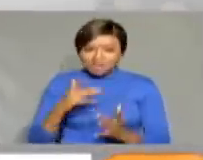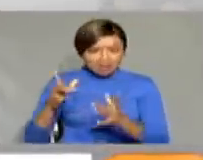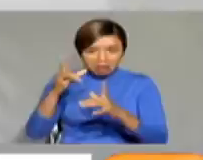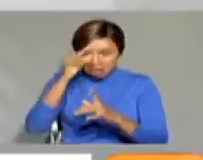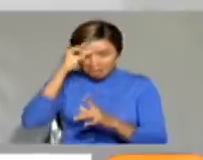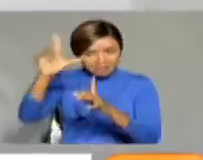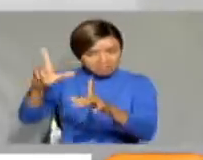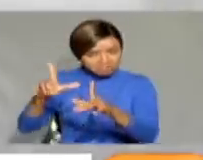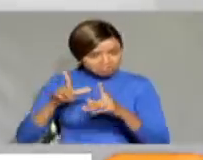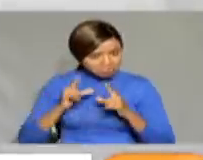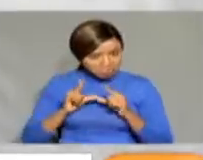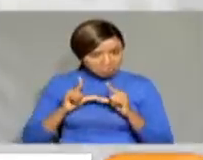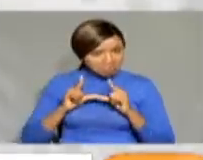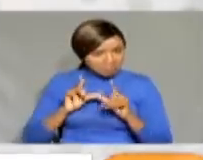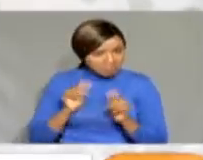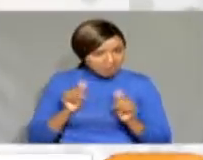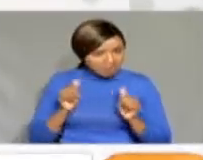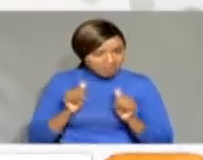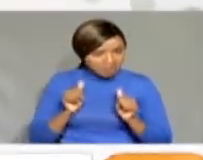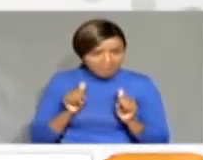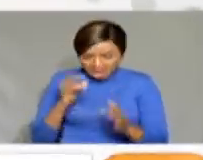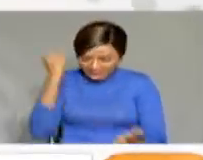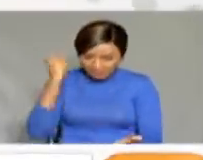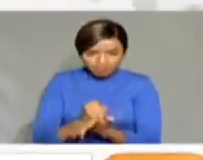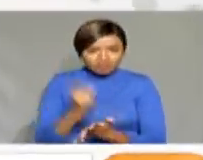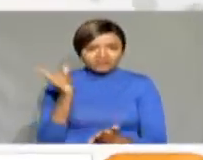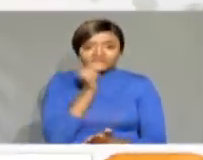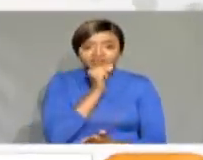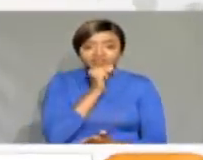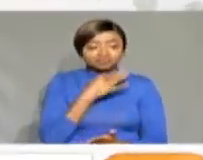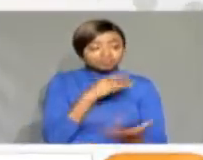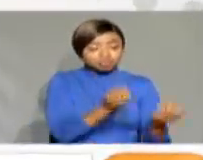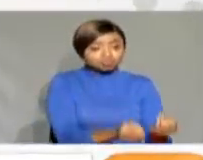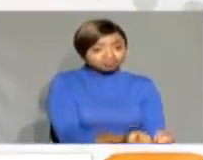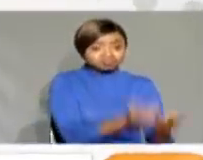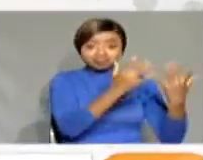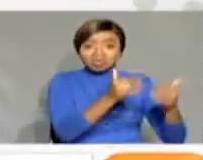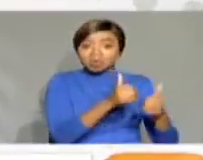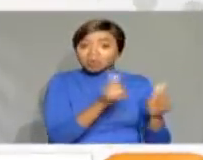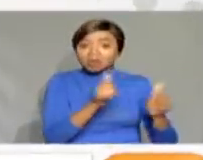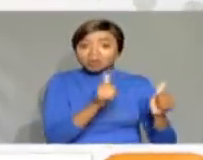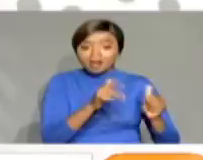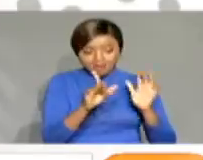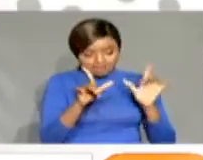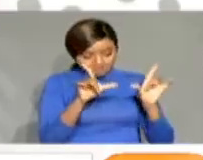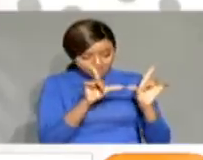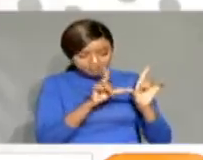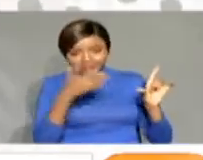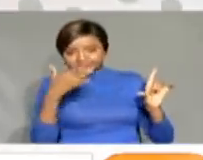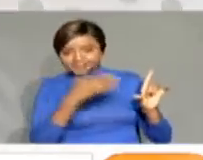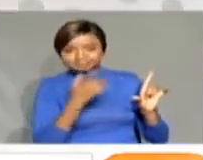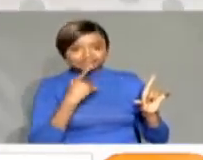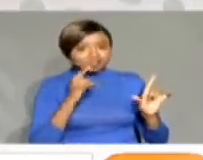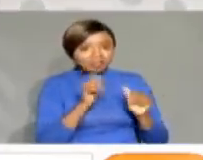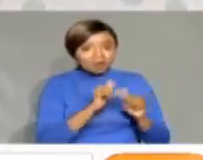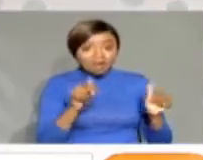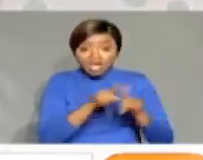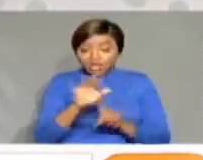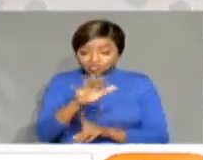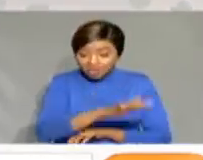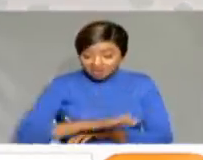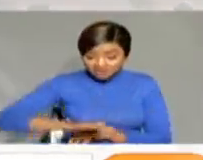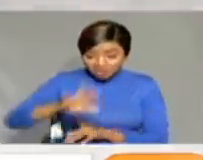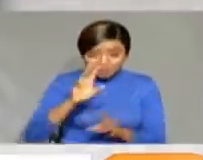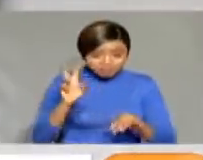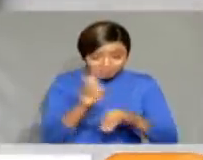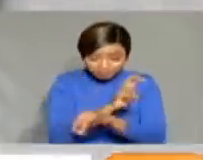works. CRBC is stating it has stuck to the approved explosive limits as indicated in its permits, and that all environmental parameters